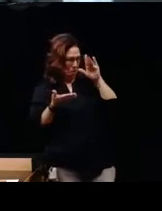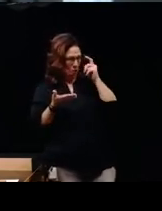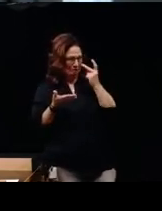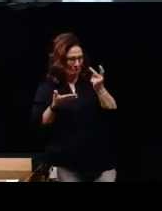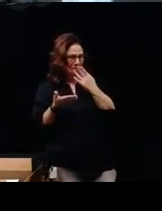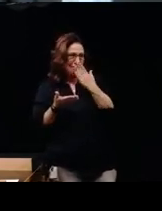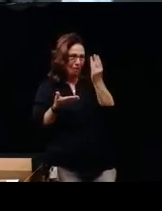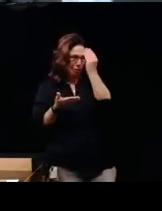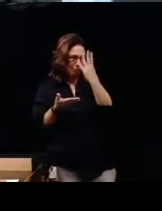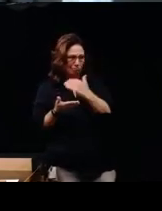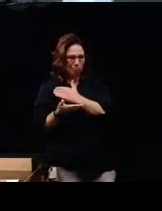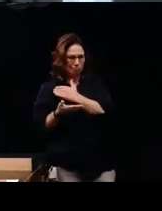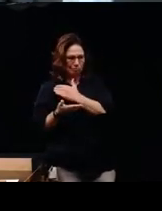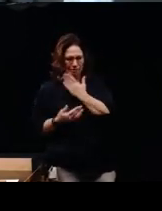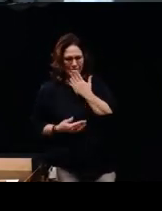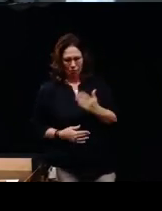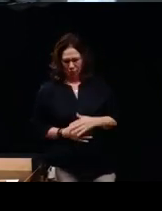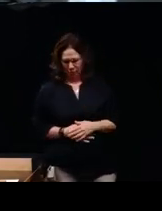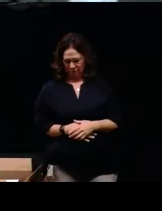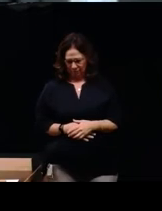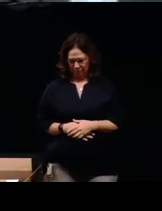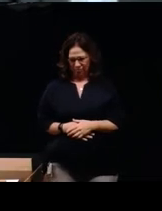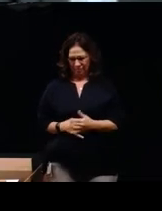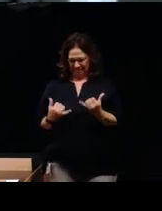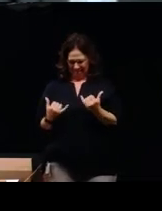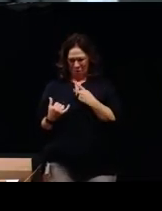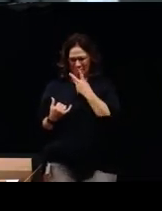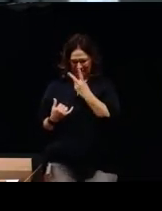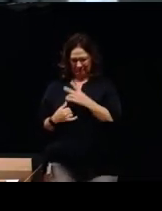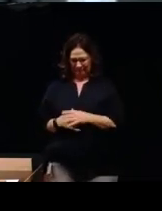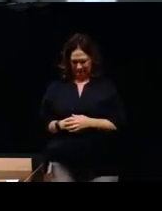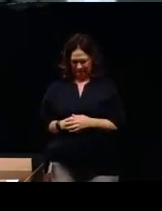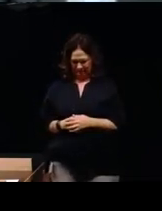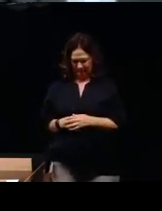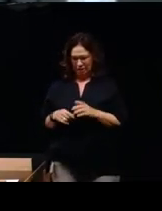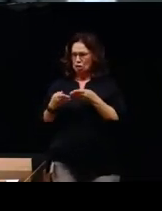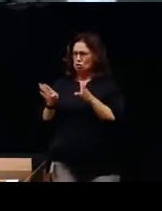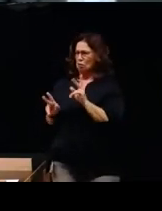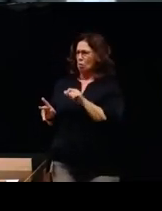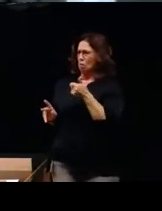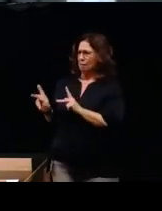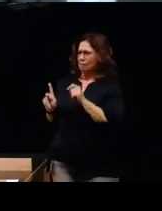for bringing that to my attention. I see it, but it's generally not seen by others.